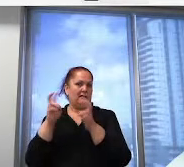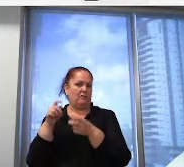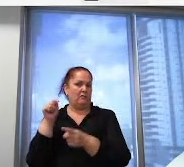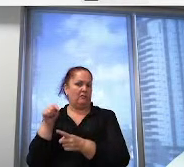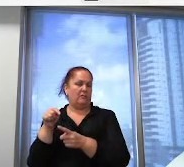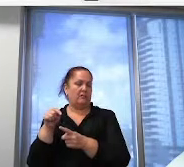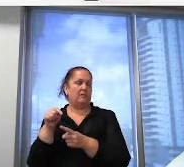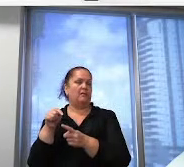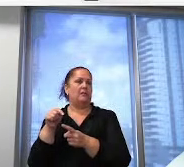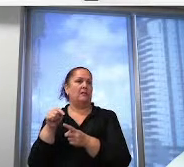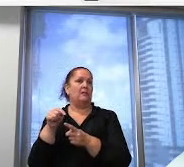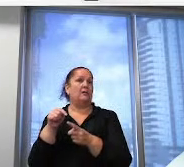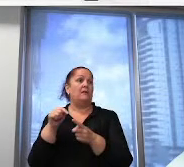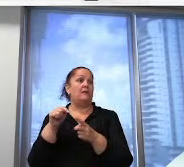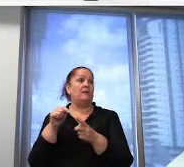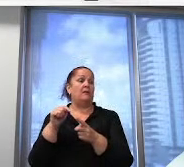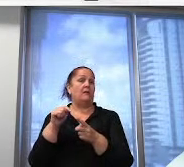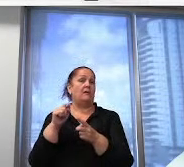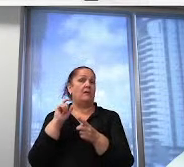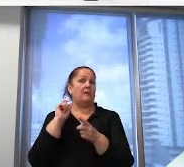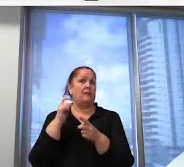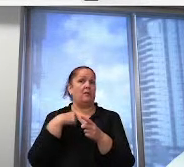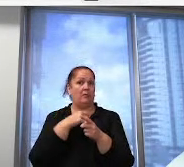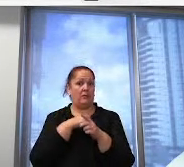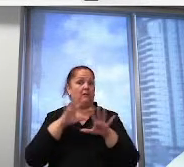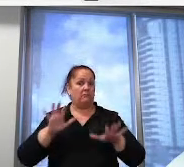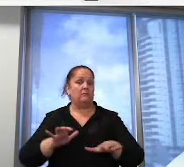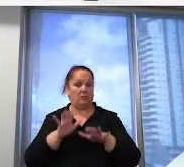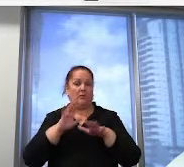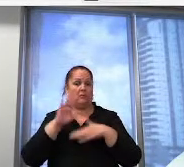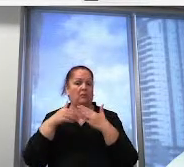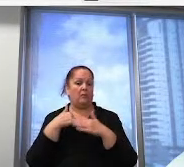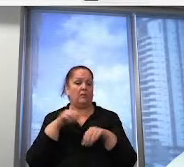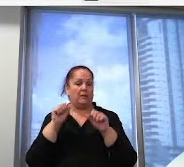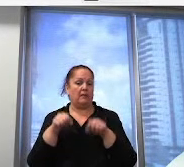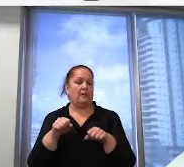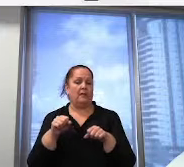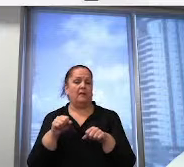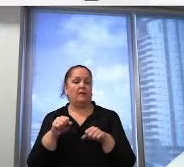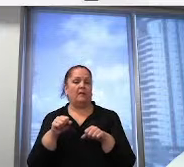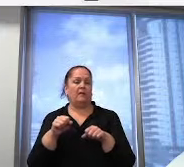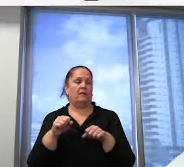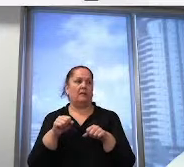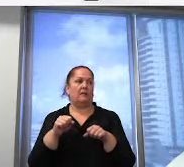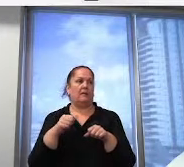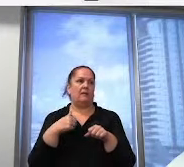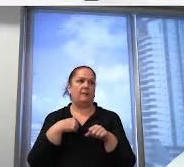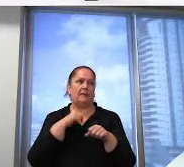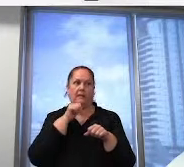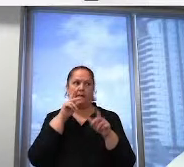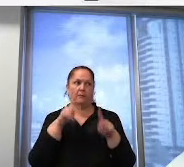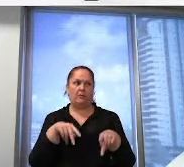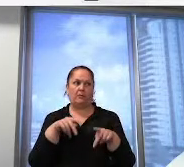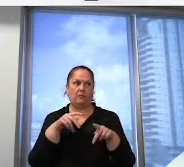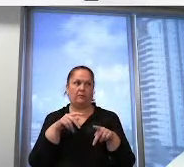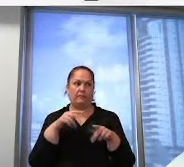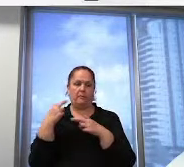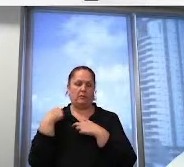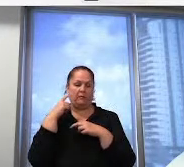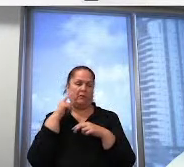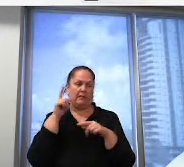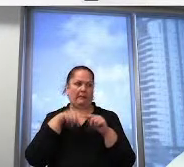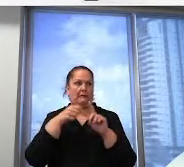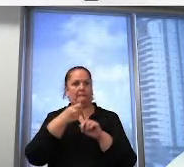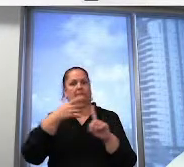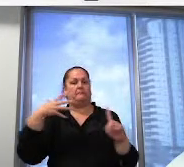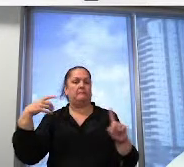issue. As long, we're taking extensive measures, and again, I'm not the person to talk about this, so I won't go deeply